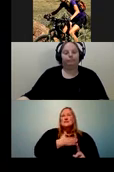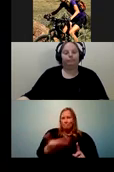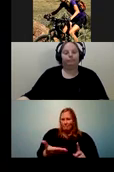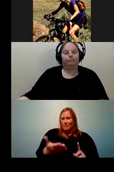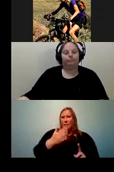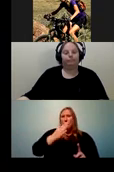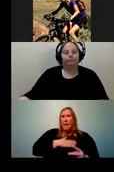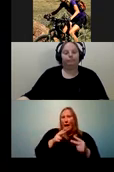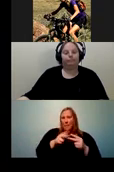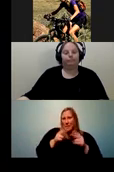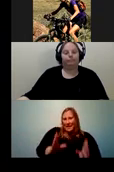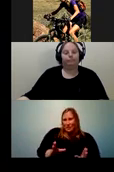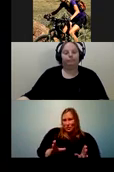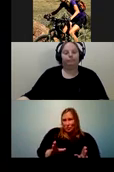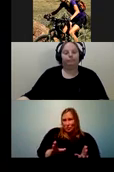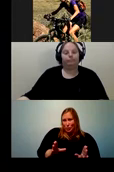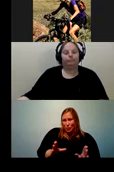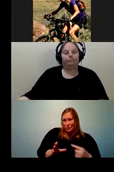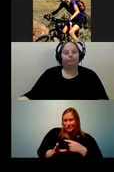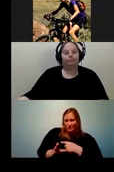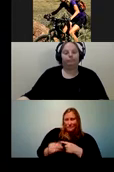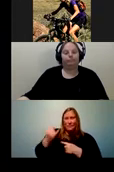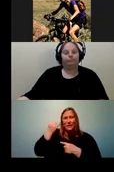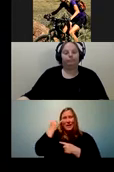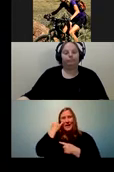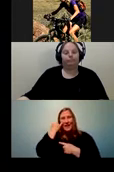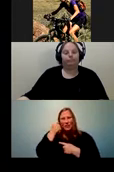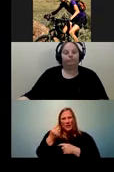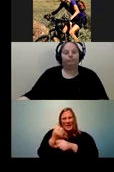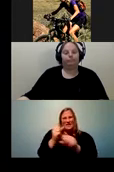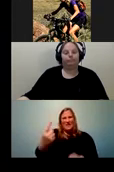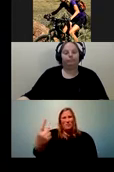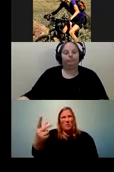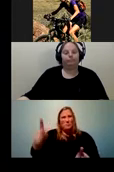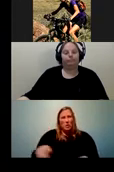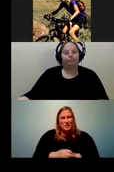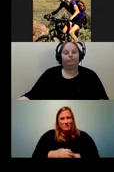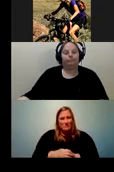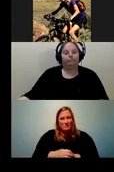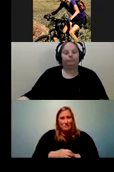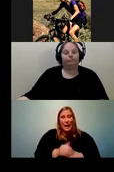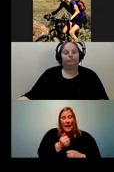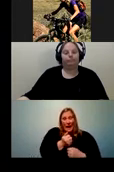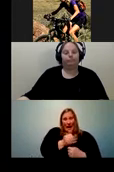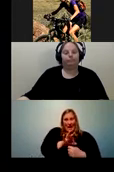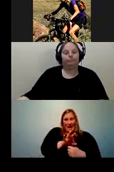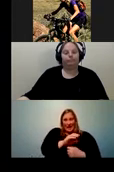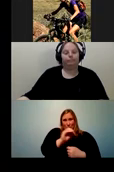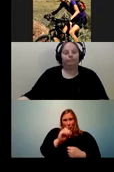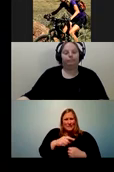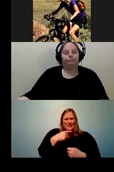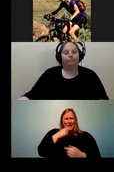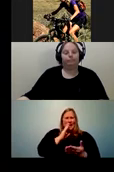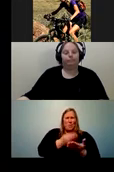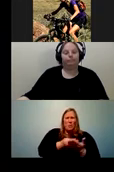when only one pedestrian could be saved. And only 19% said they would buy a self-driving car if it